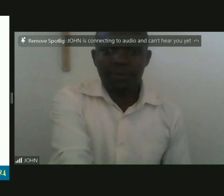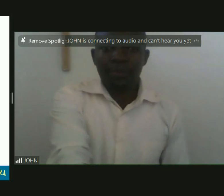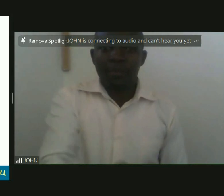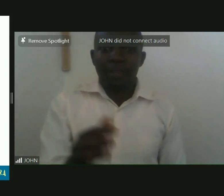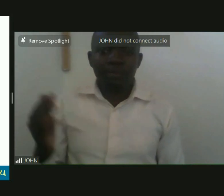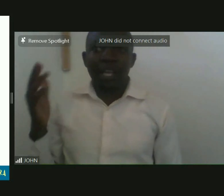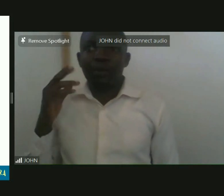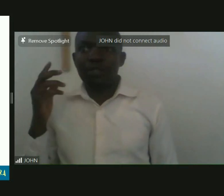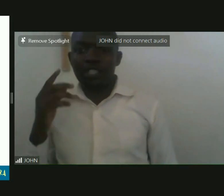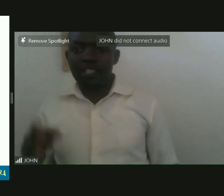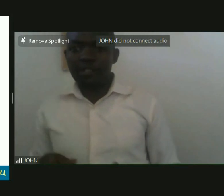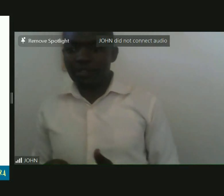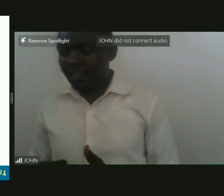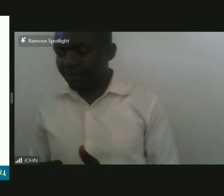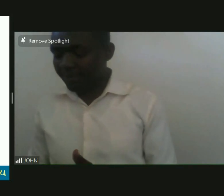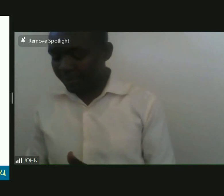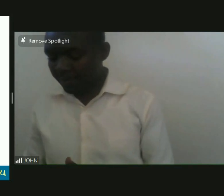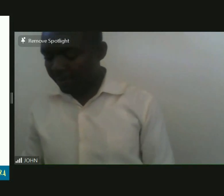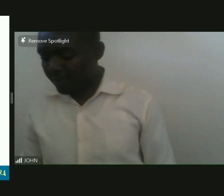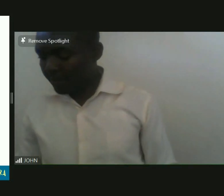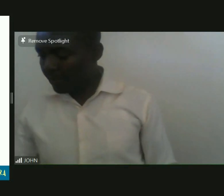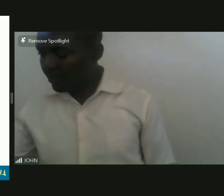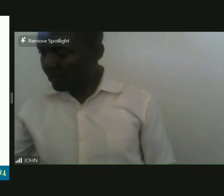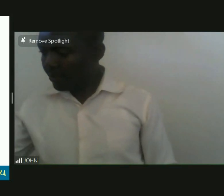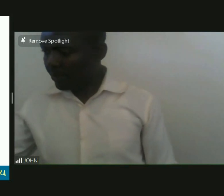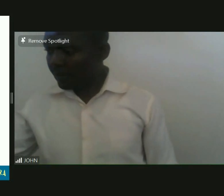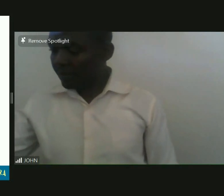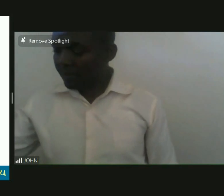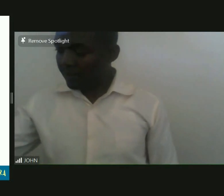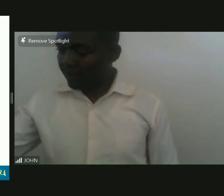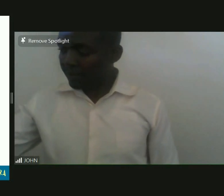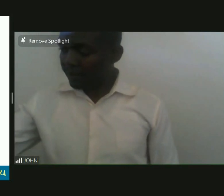So that is the thing is,